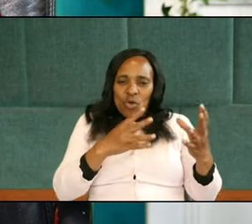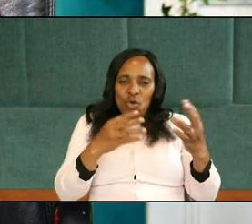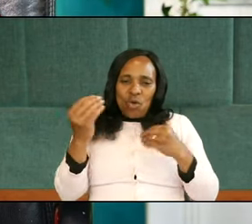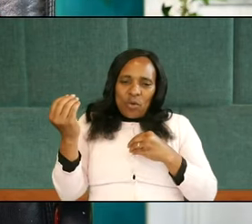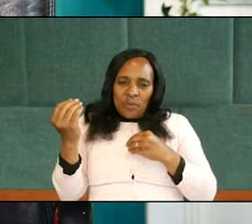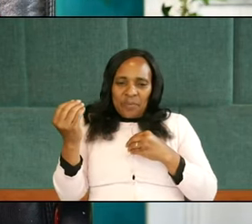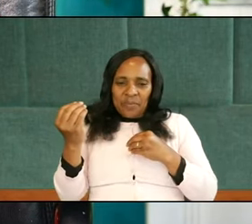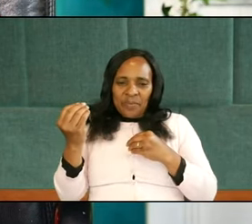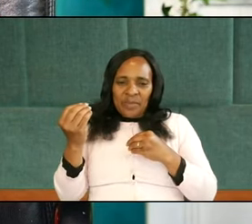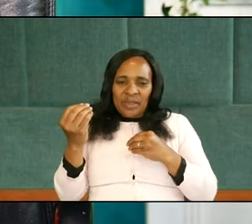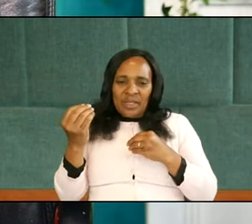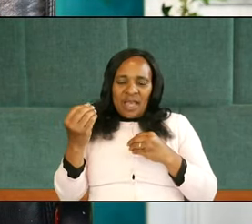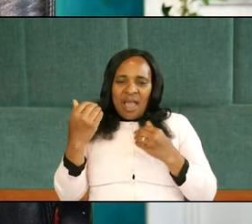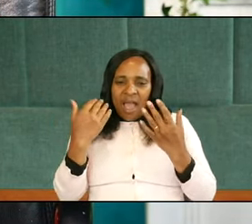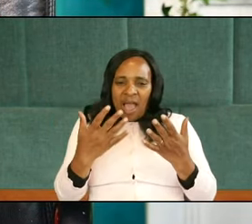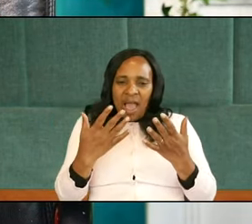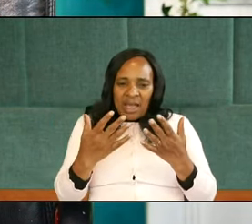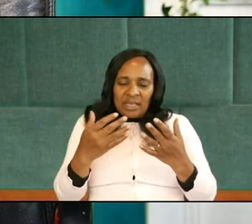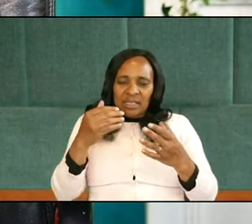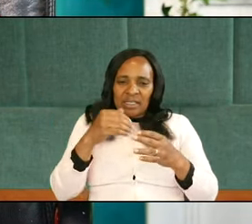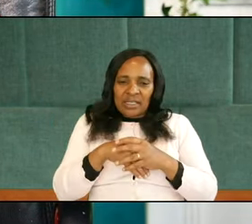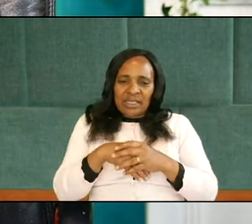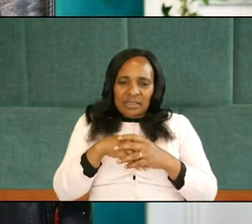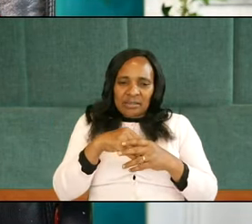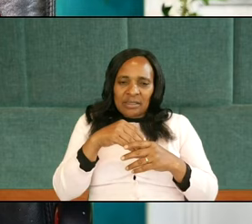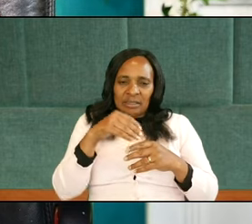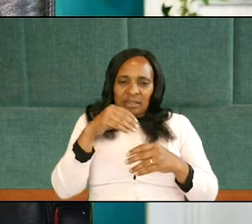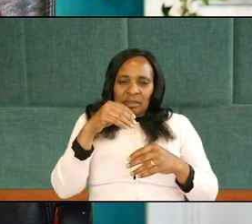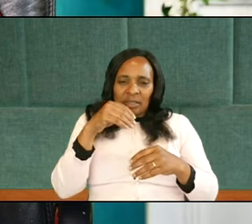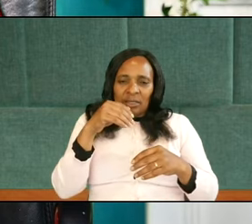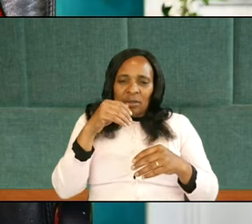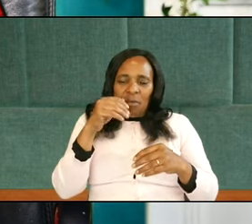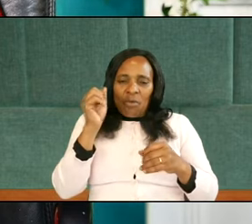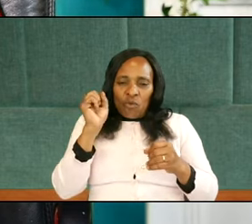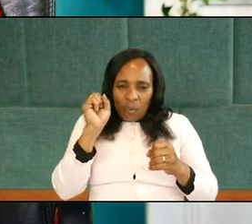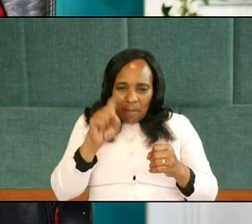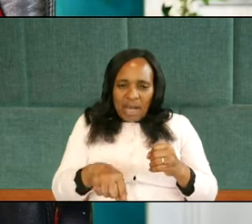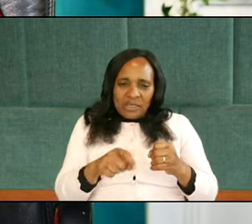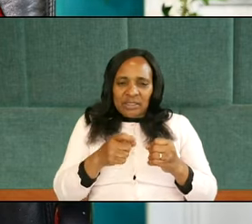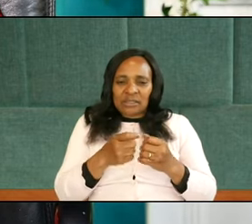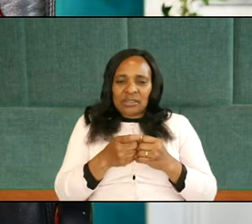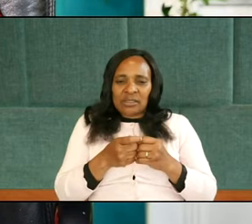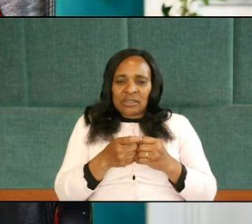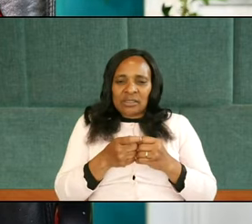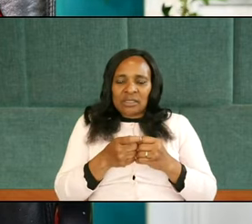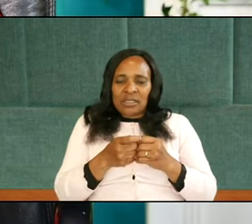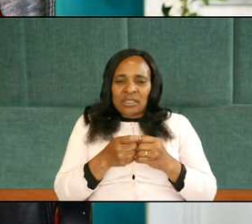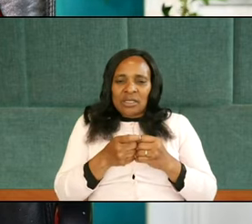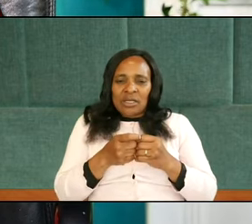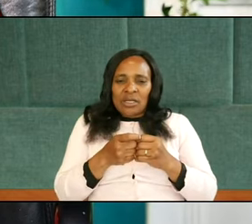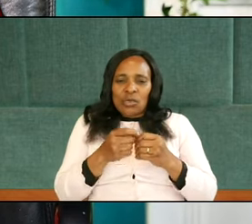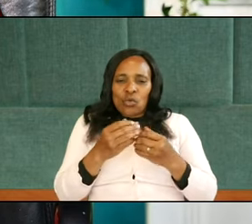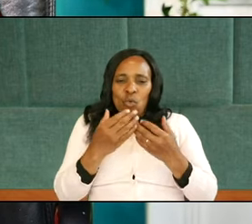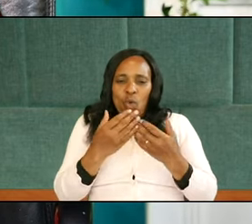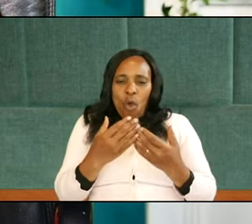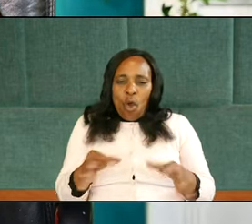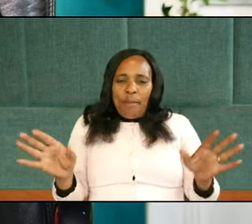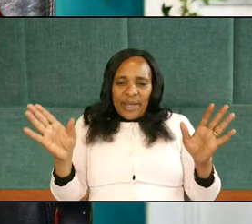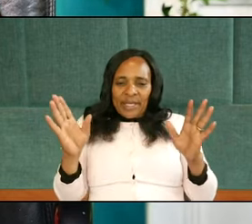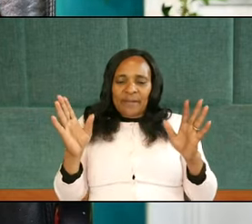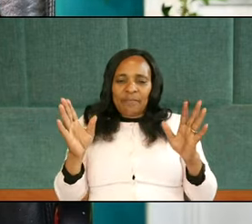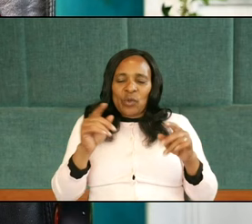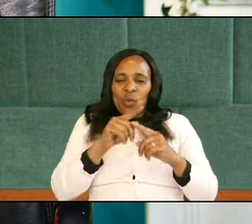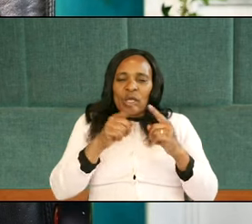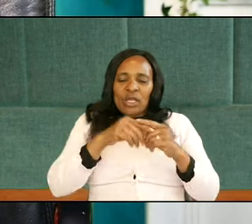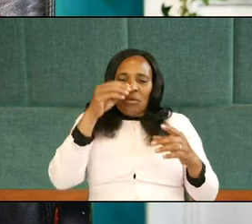You cannot remove your hand if it's still in a fist. Do you get it? Like you have to release whatever is there. So when he put his hand